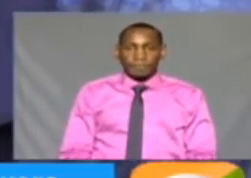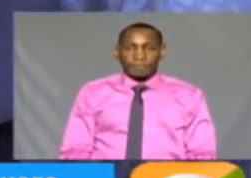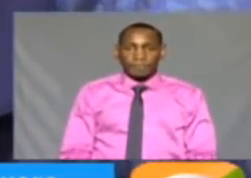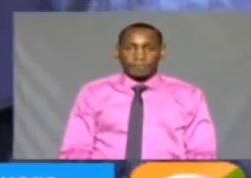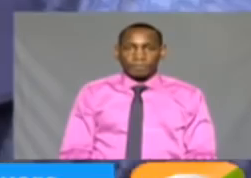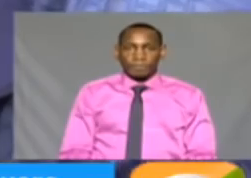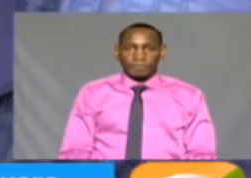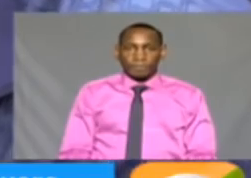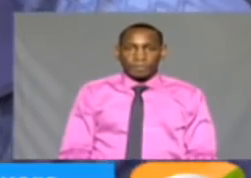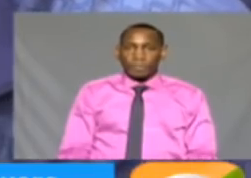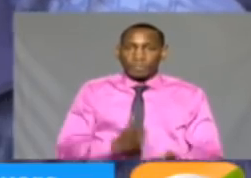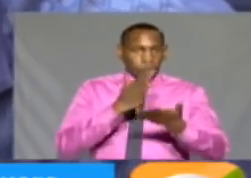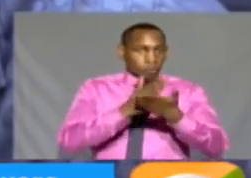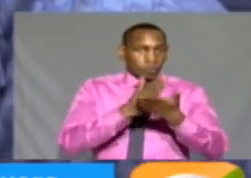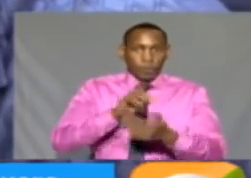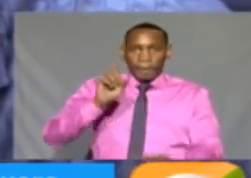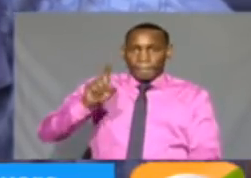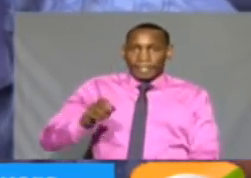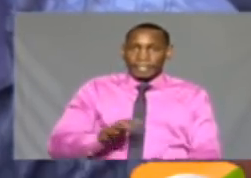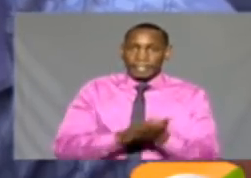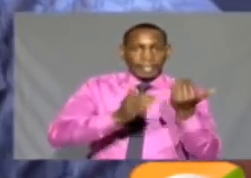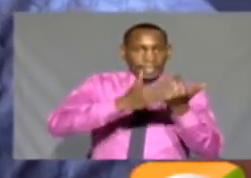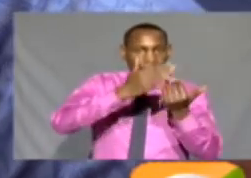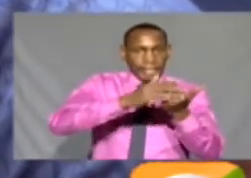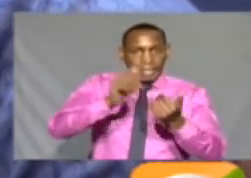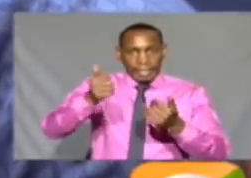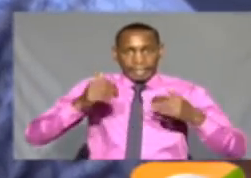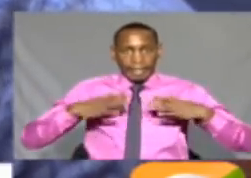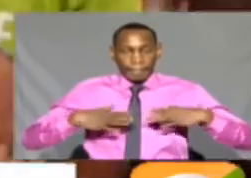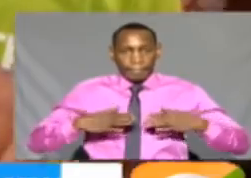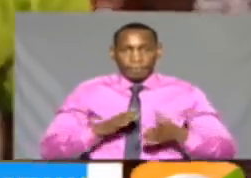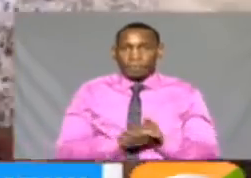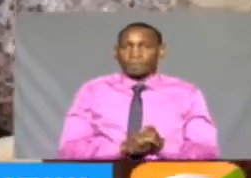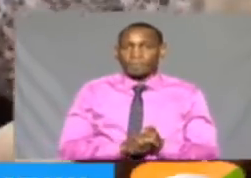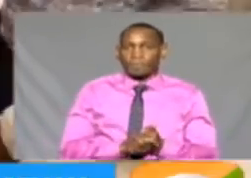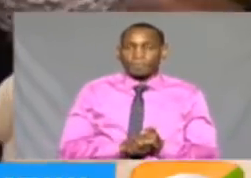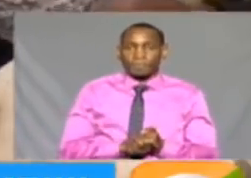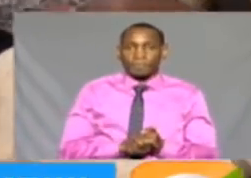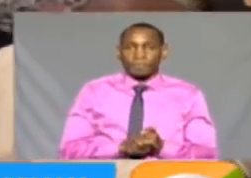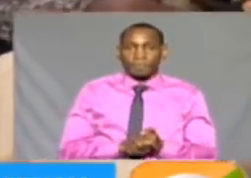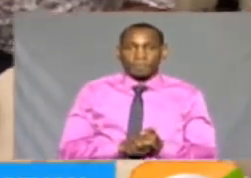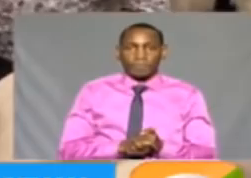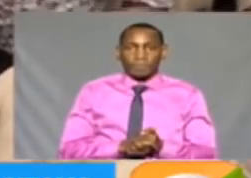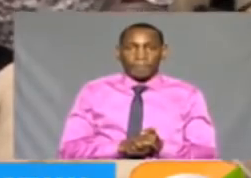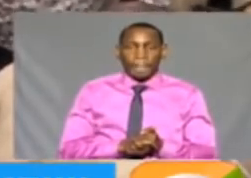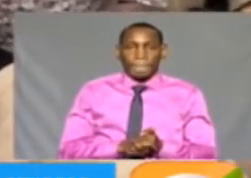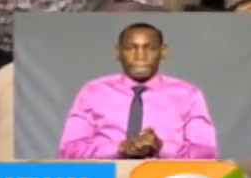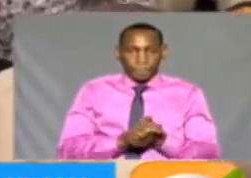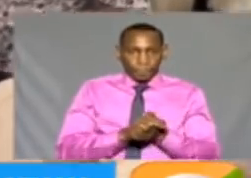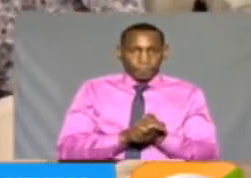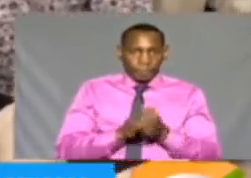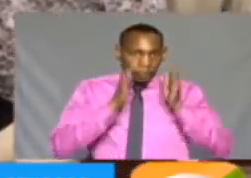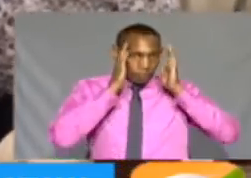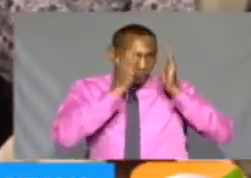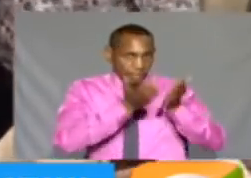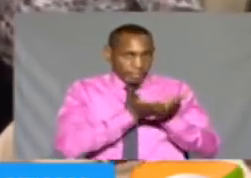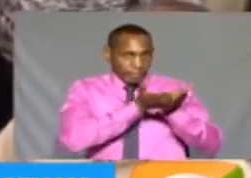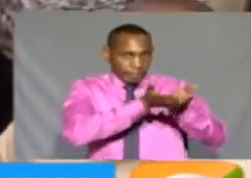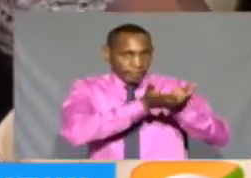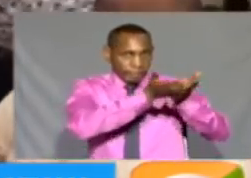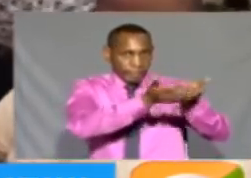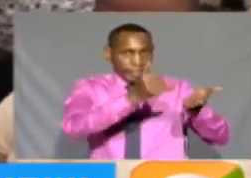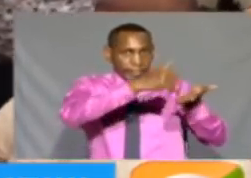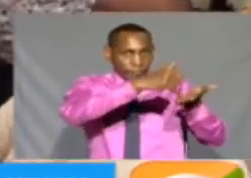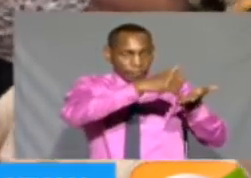utu. You know, the fact that you need to jali maslahi ya watu. Let's look at the ferry that was involved in